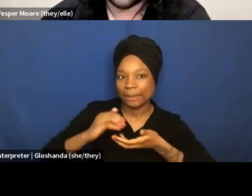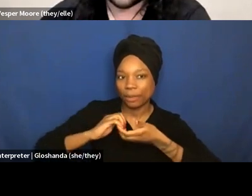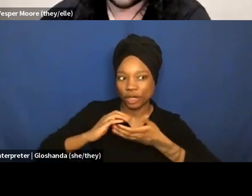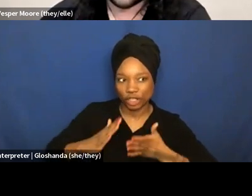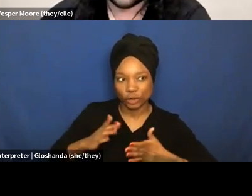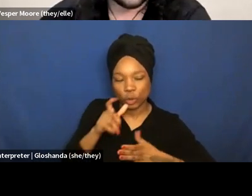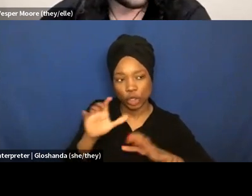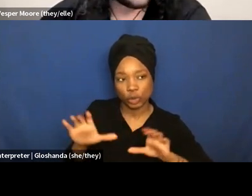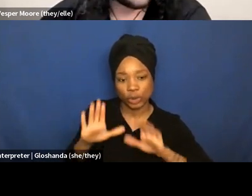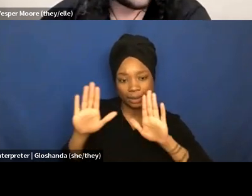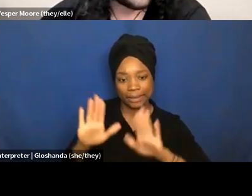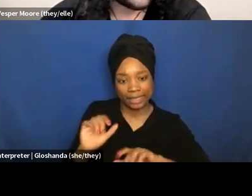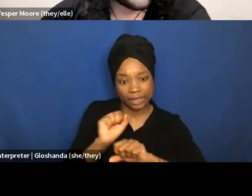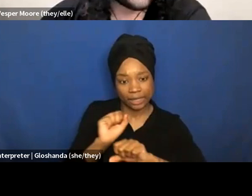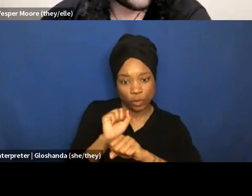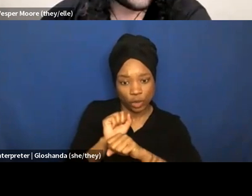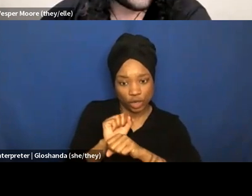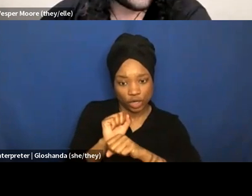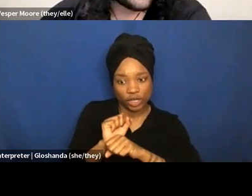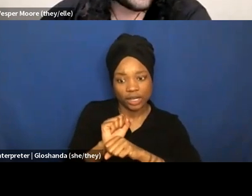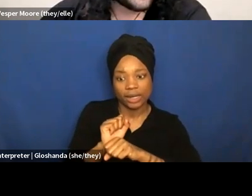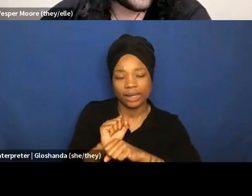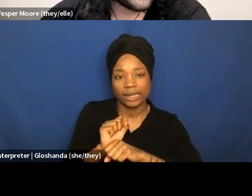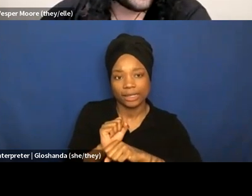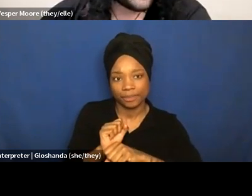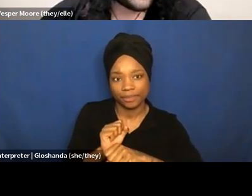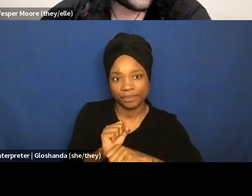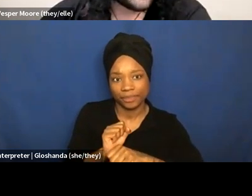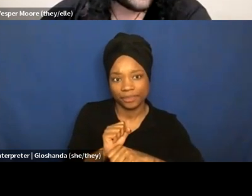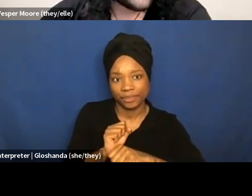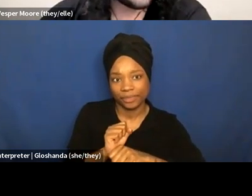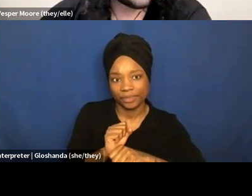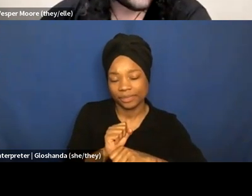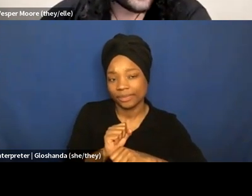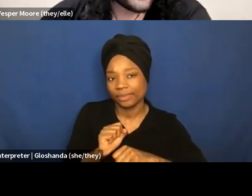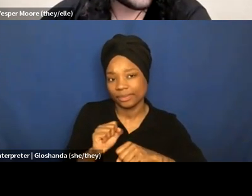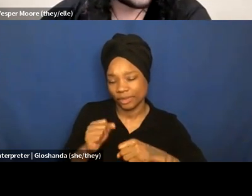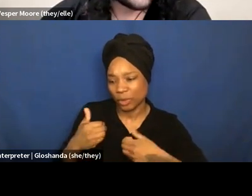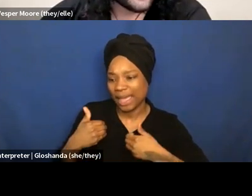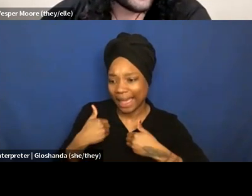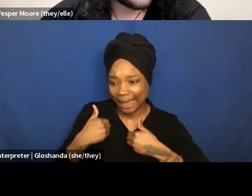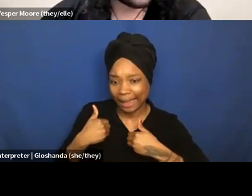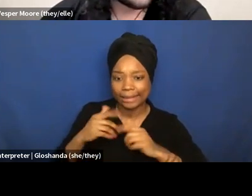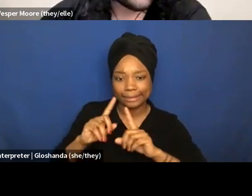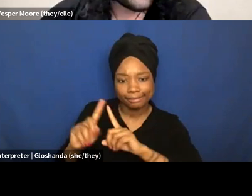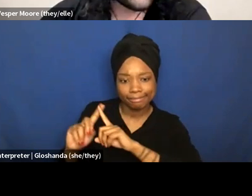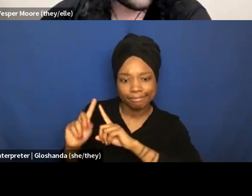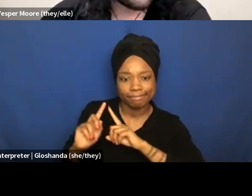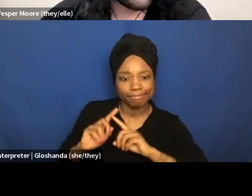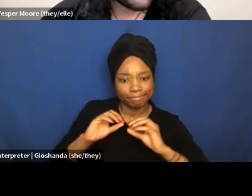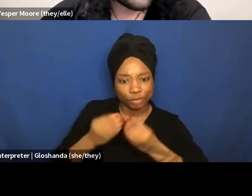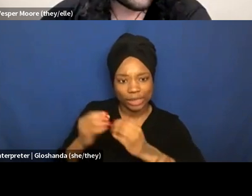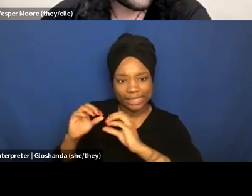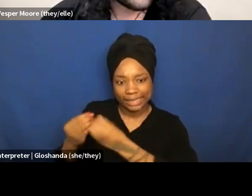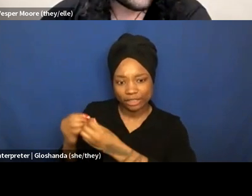work. Estrella Fund, Groundswell Fund, Catali Fund, many of those who